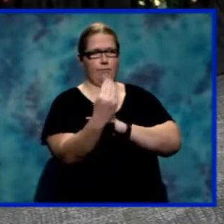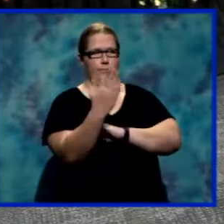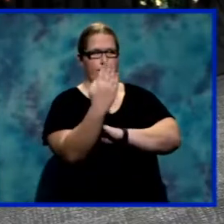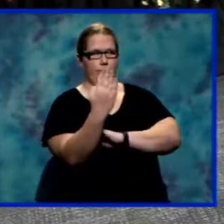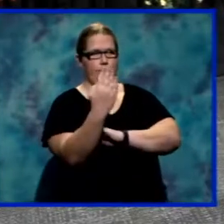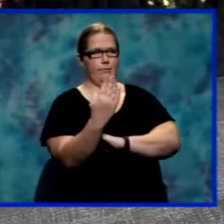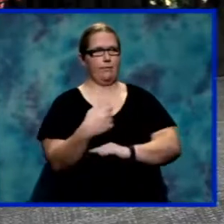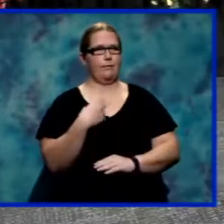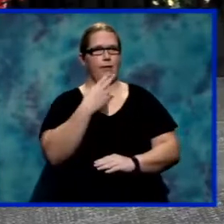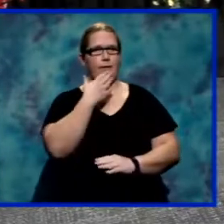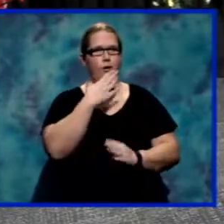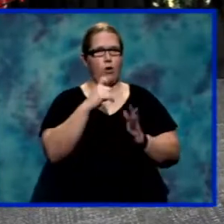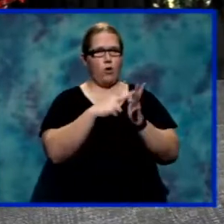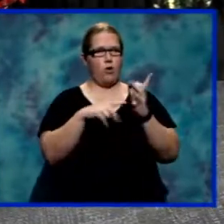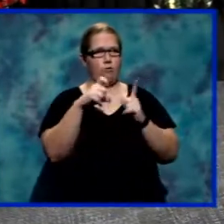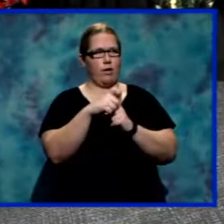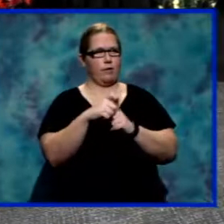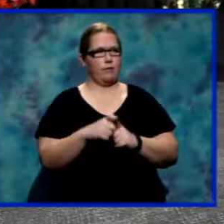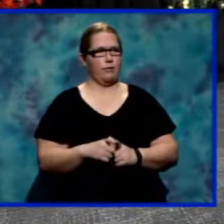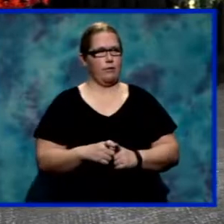Thank you, Conrad. Where do you want it, Andrew?